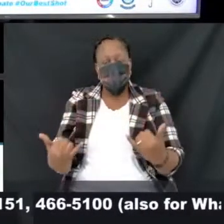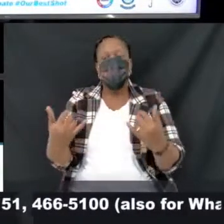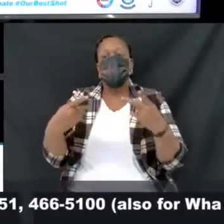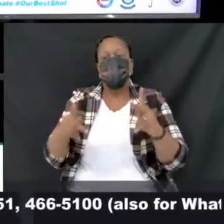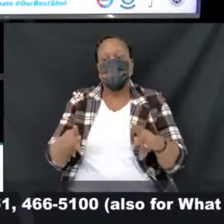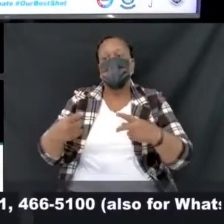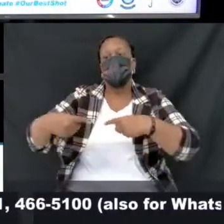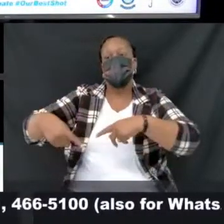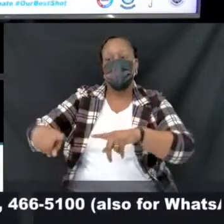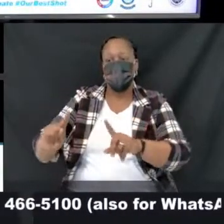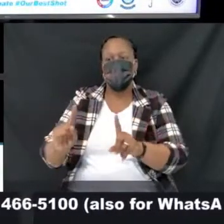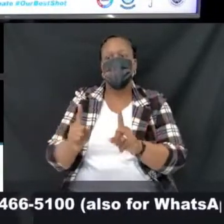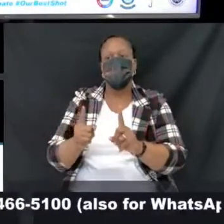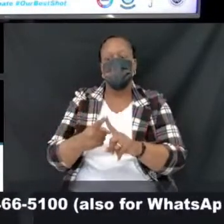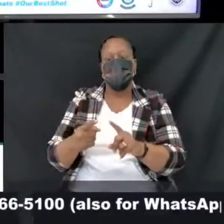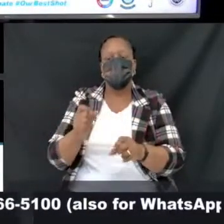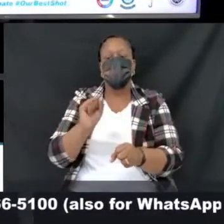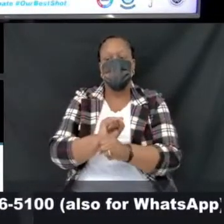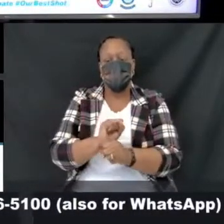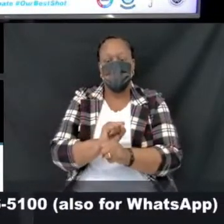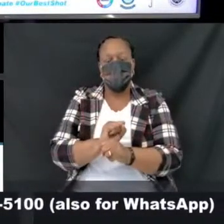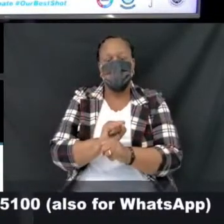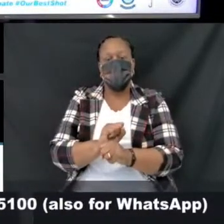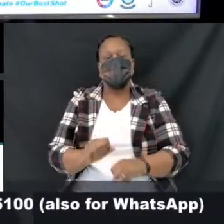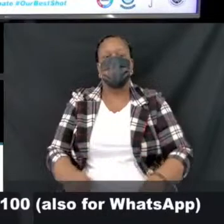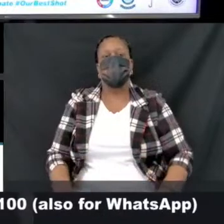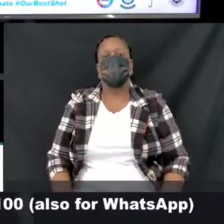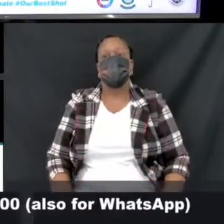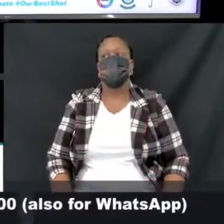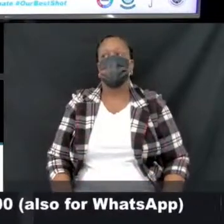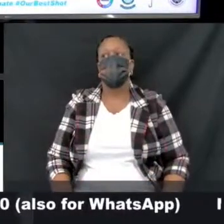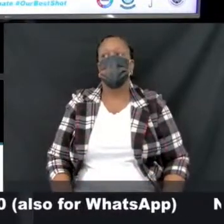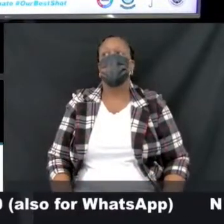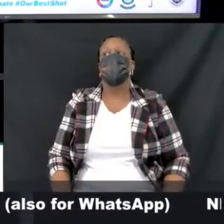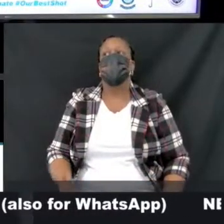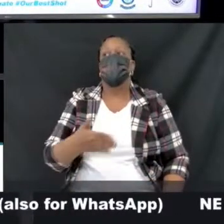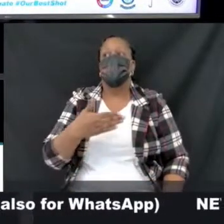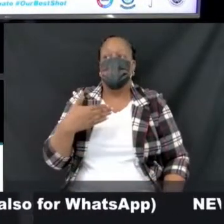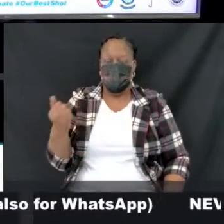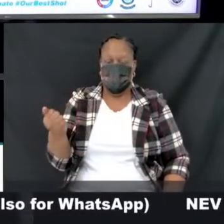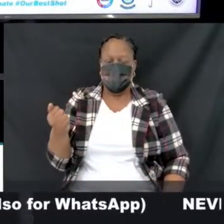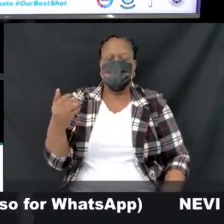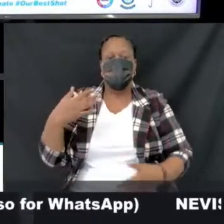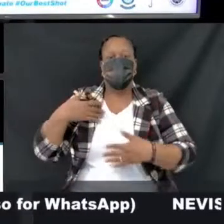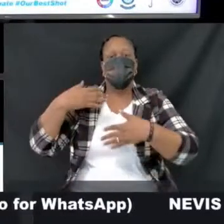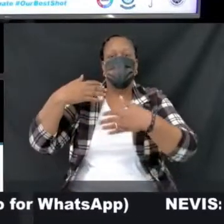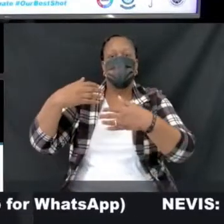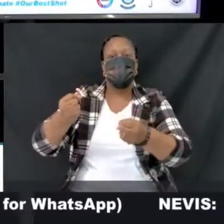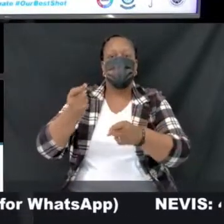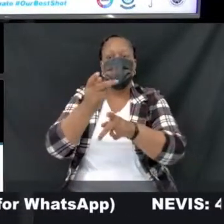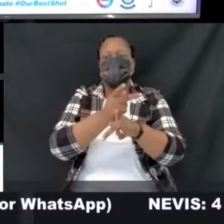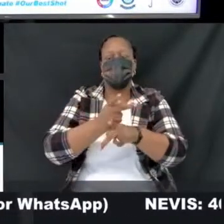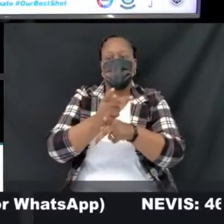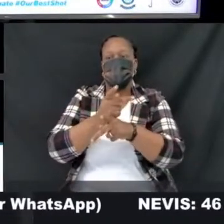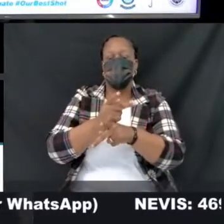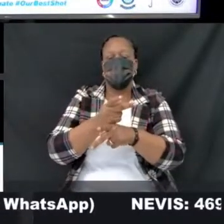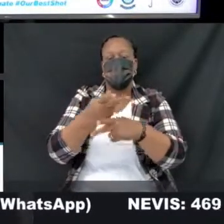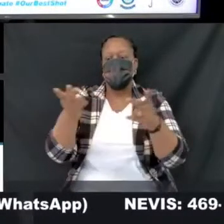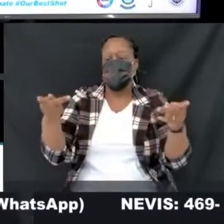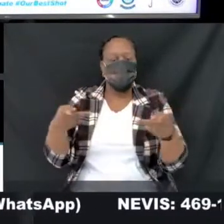and are back out to work. Consequently, our healthcare system has not been overwhelmed thus